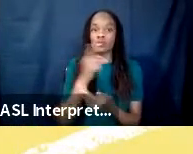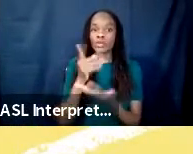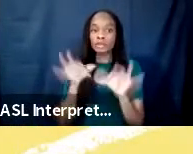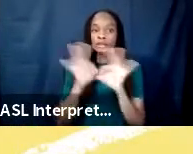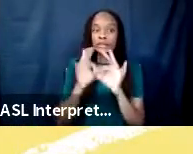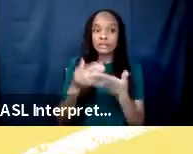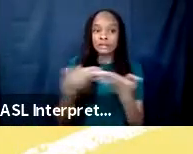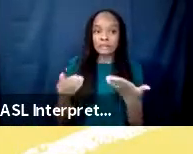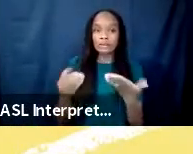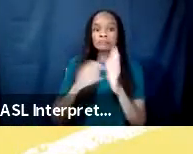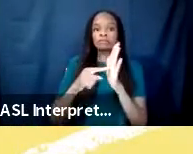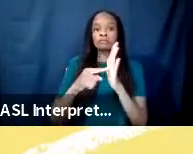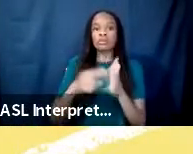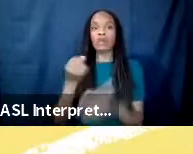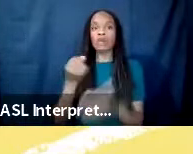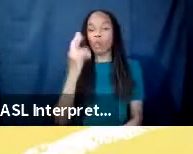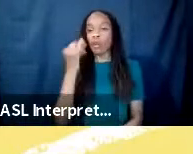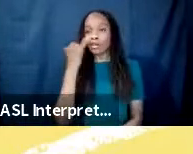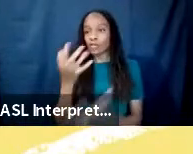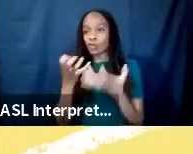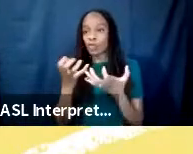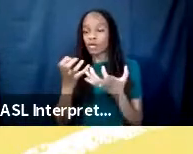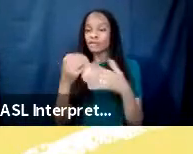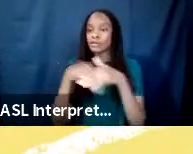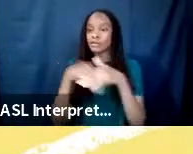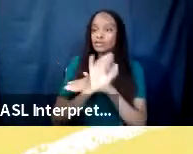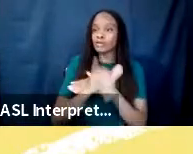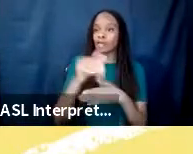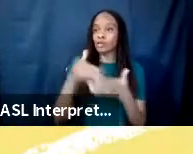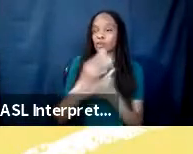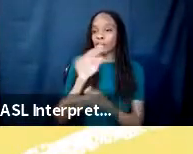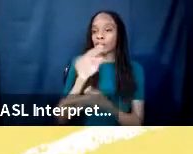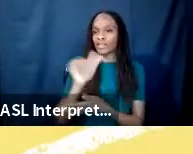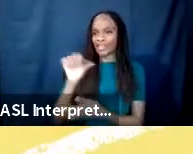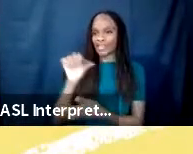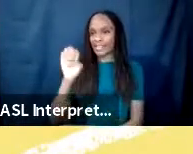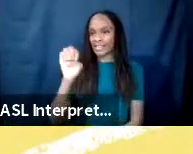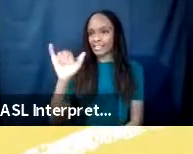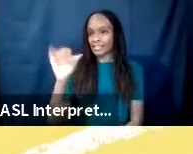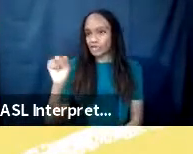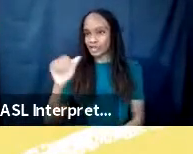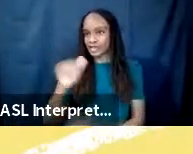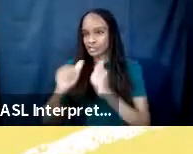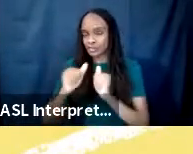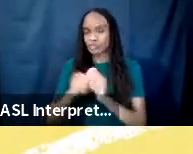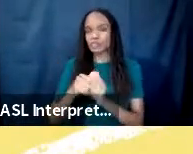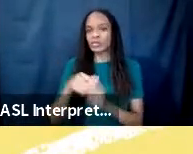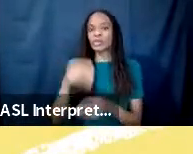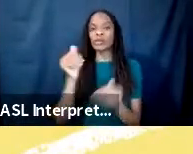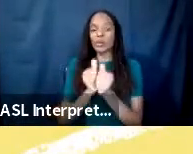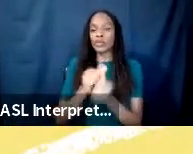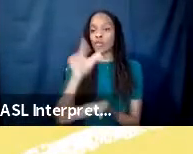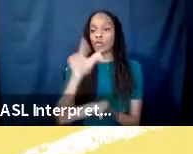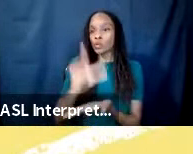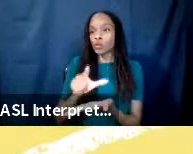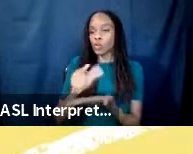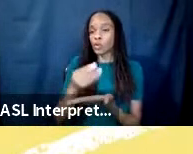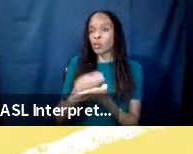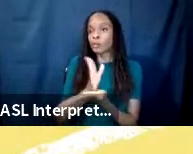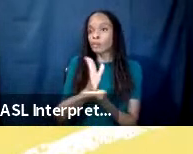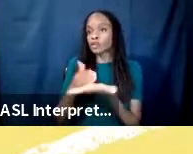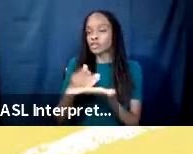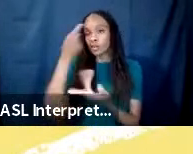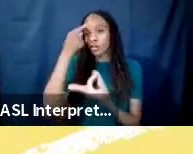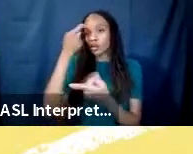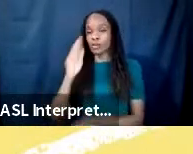a single that's going to new media that's above that threshold for the moderate low budget agreement, and push you up to the next